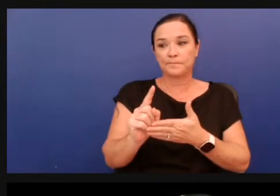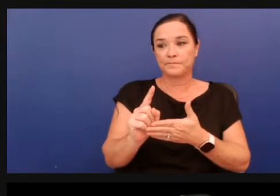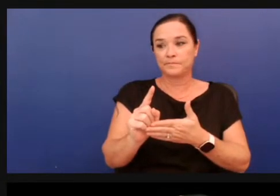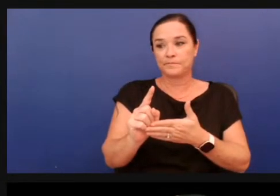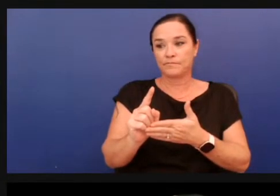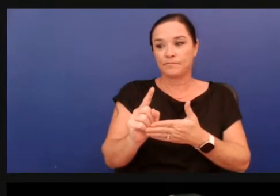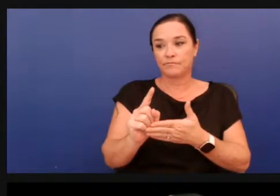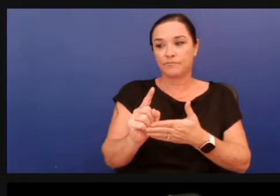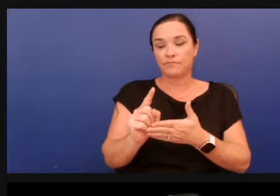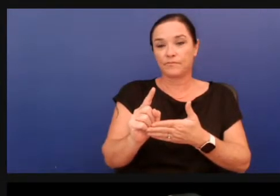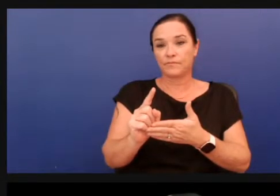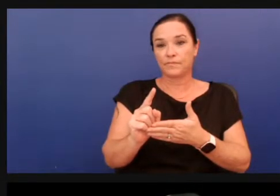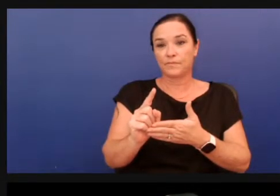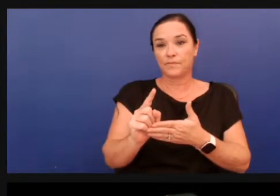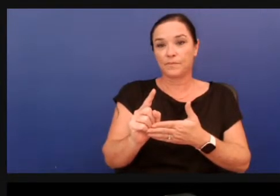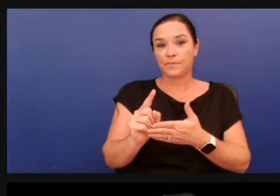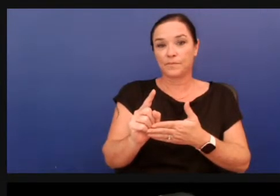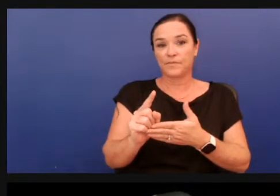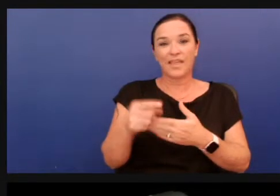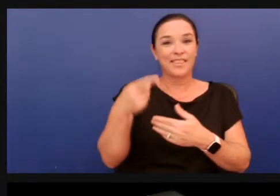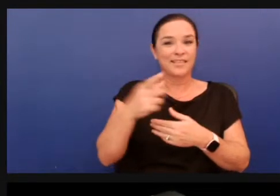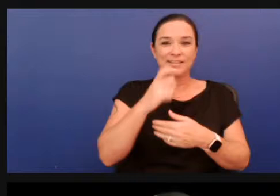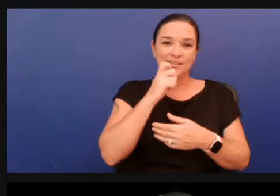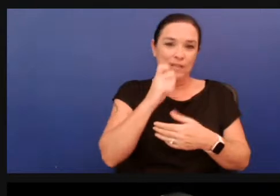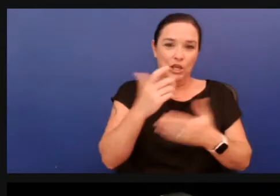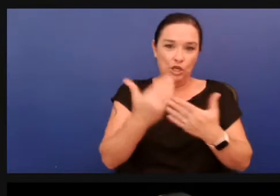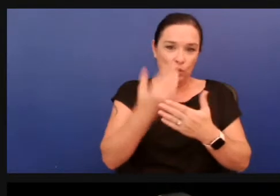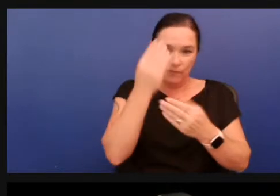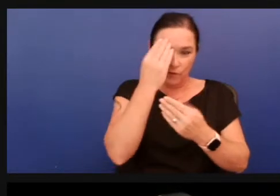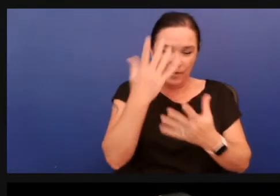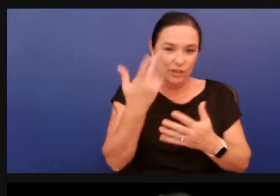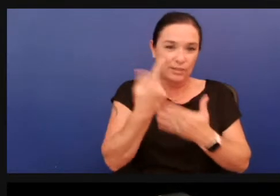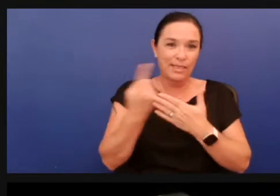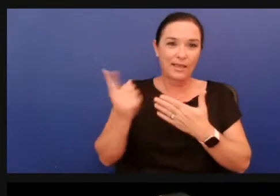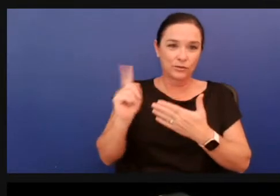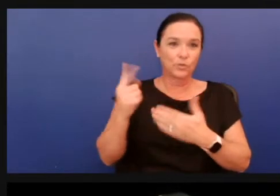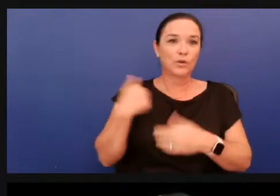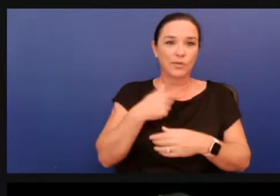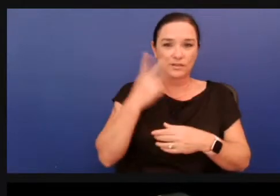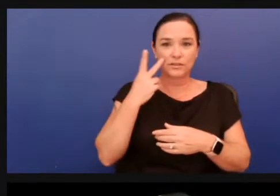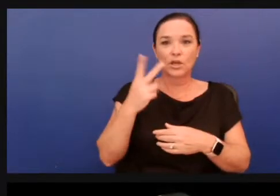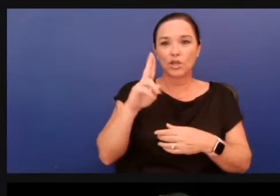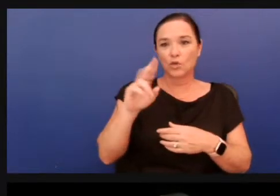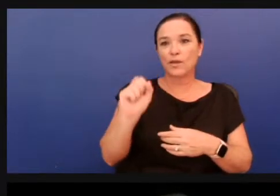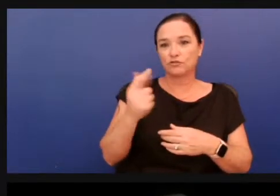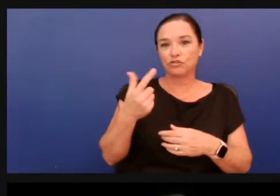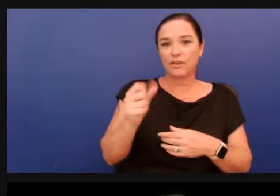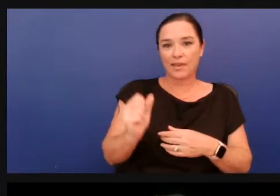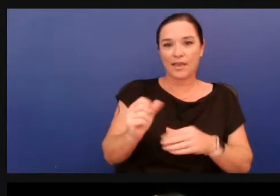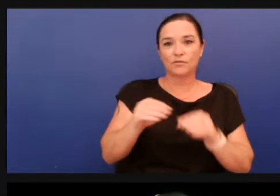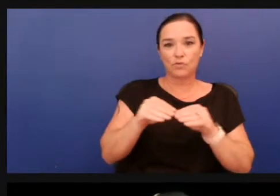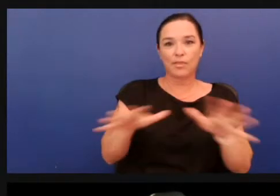And this is not news to us, since just last week we saw the USGS release this image,